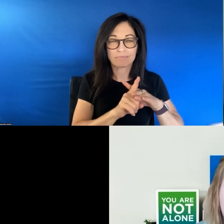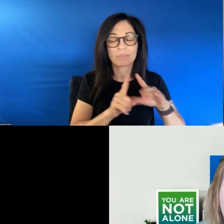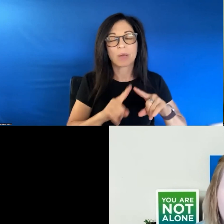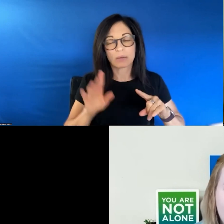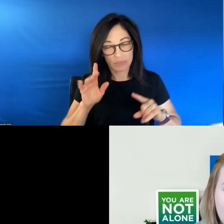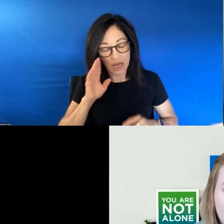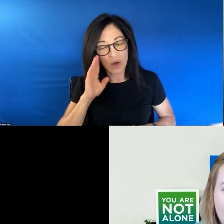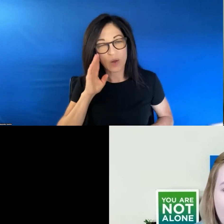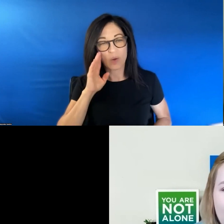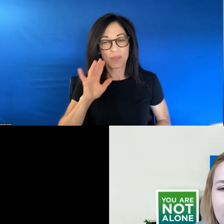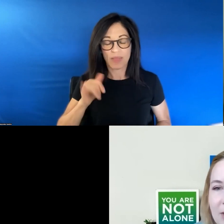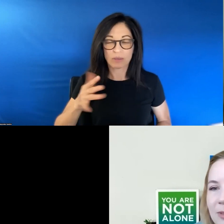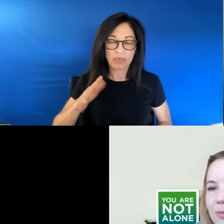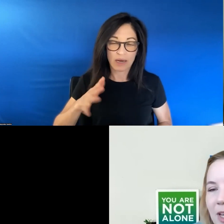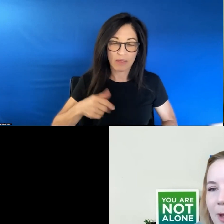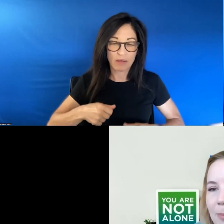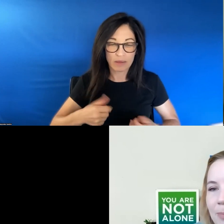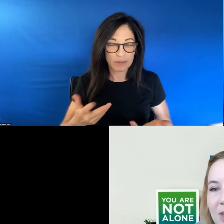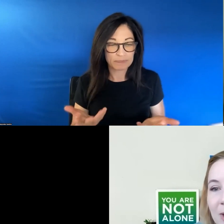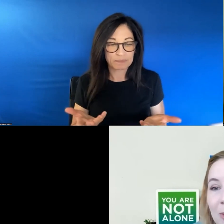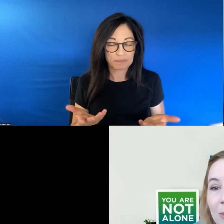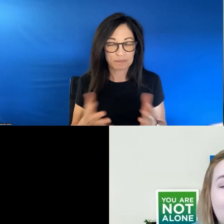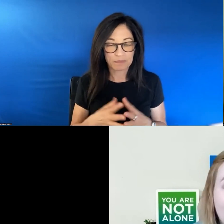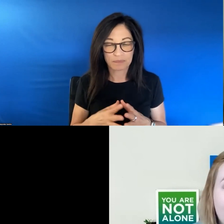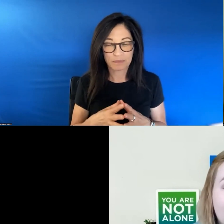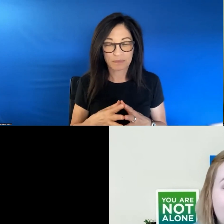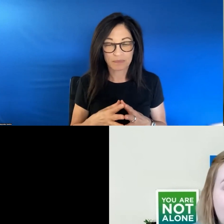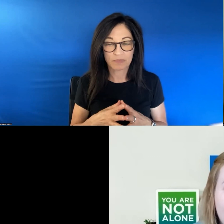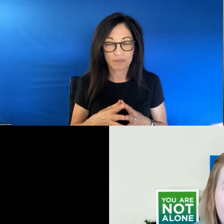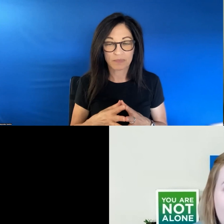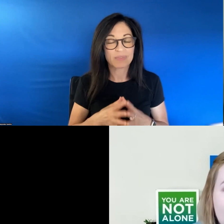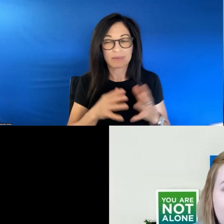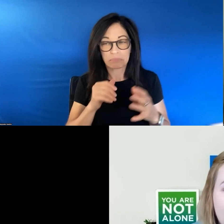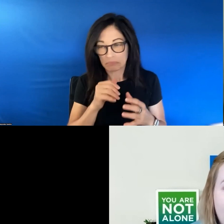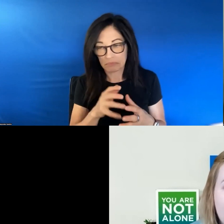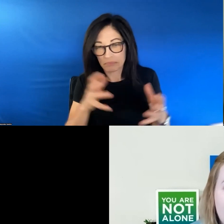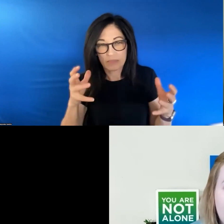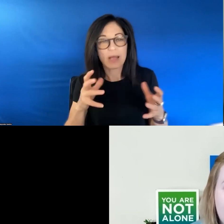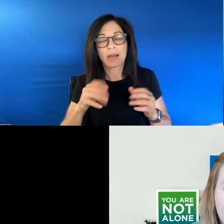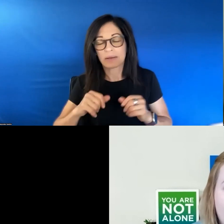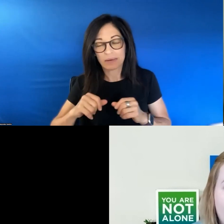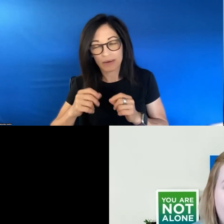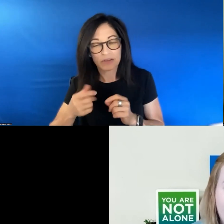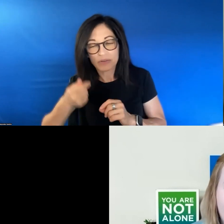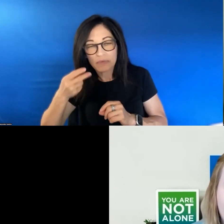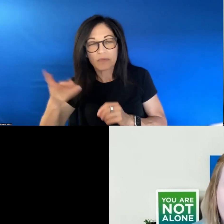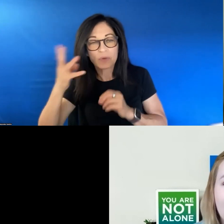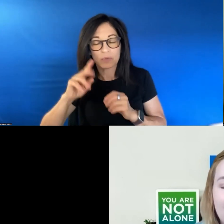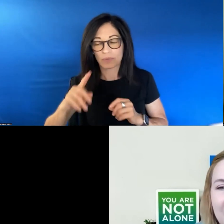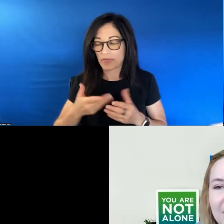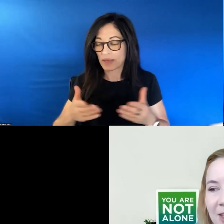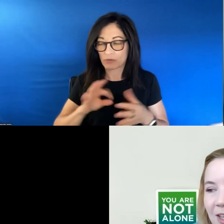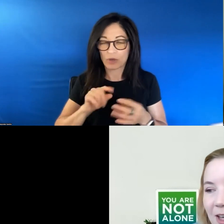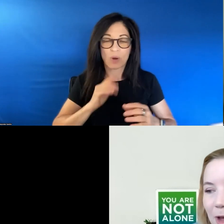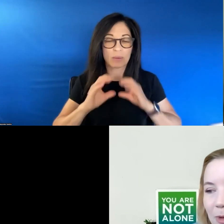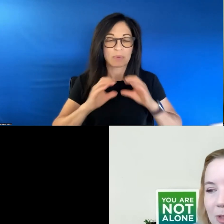was the sort of overwhelming minority of the communications that I've seen thus far, but we are looking